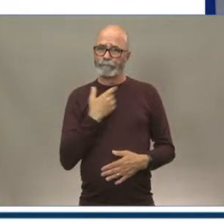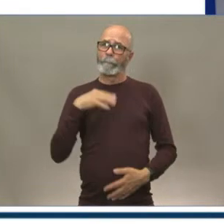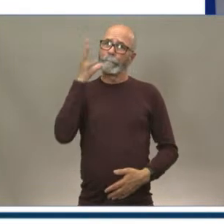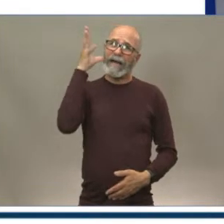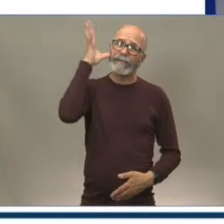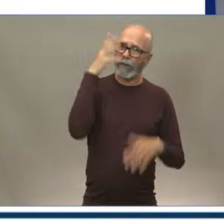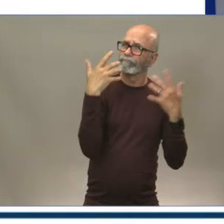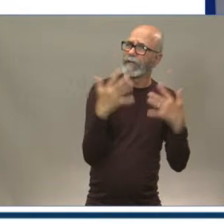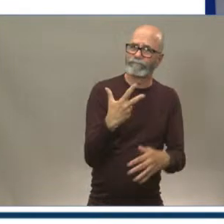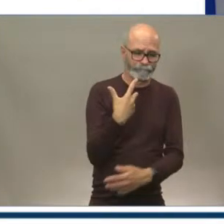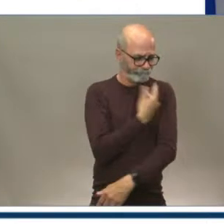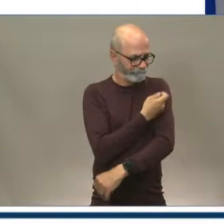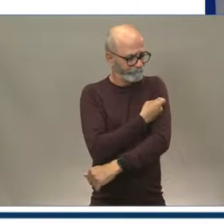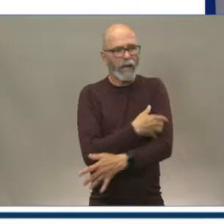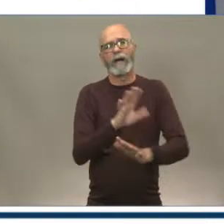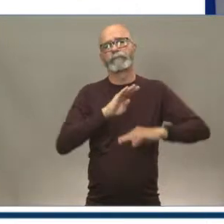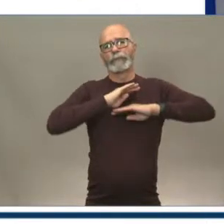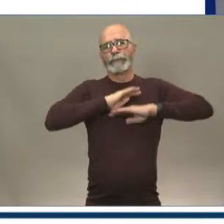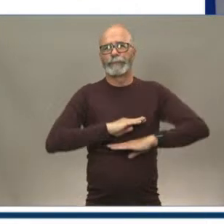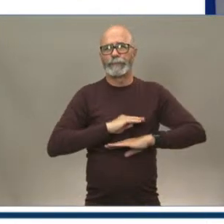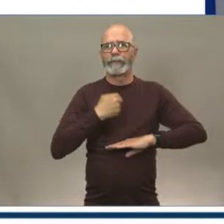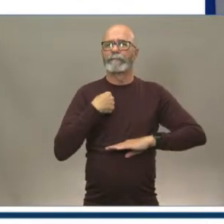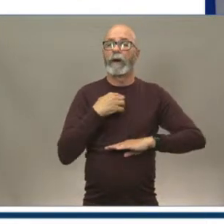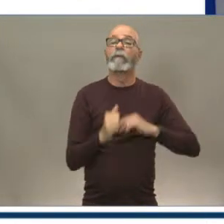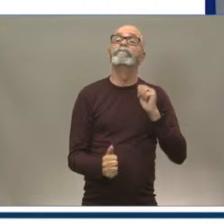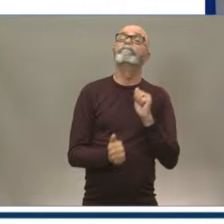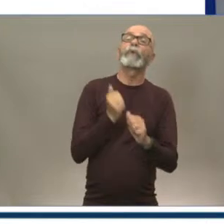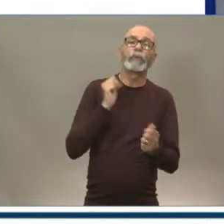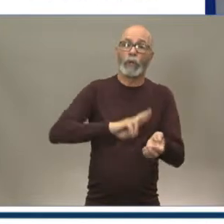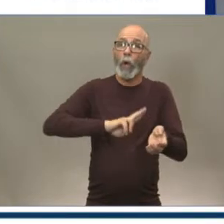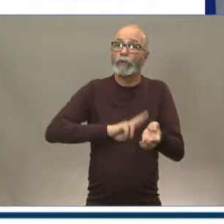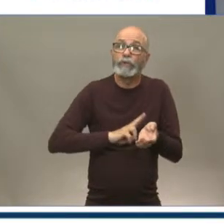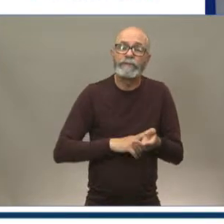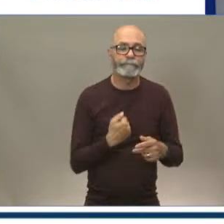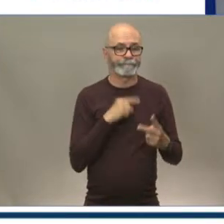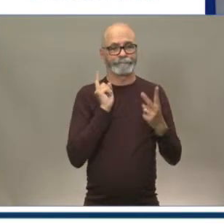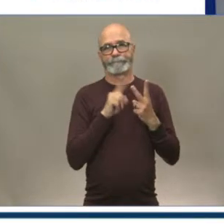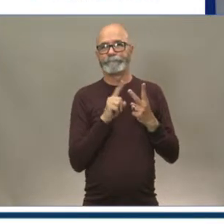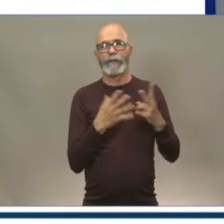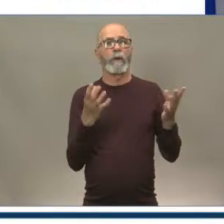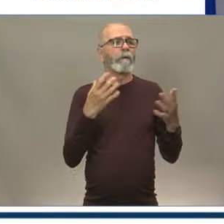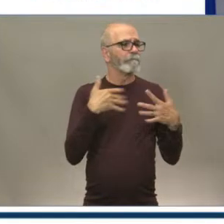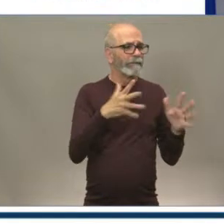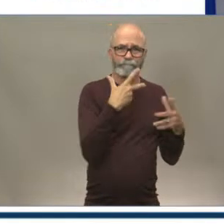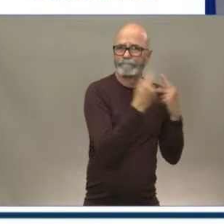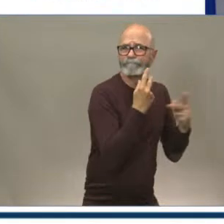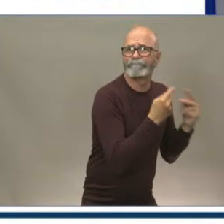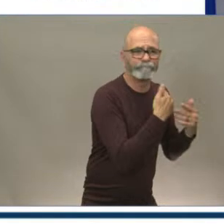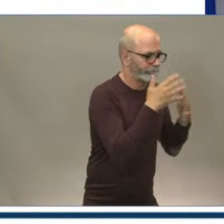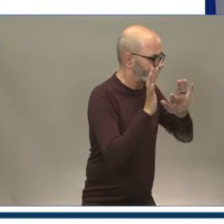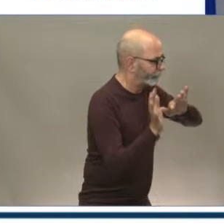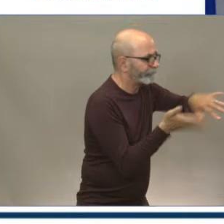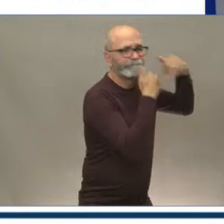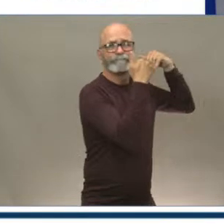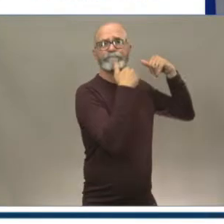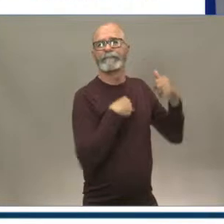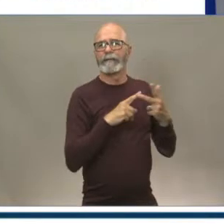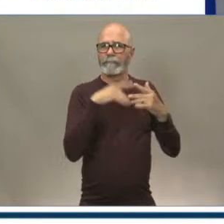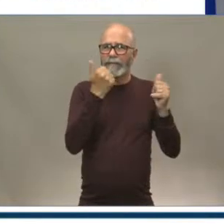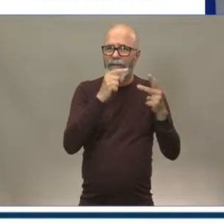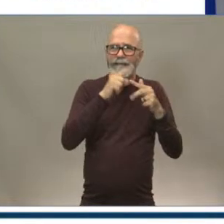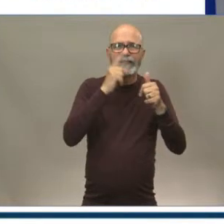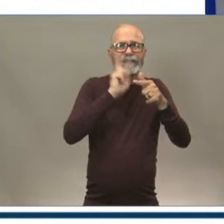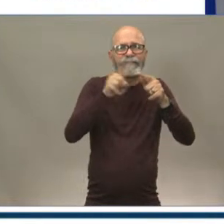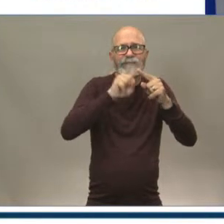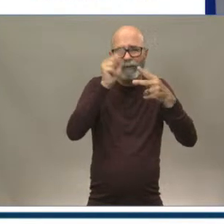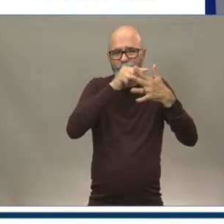We're doing well with nearly all of our long-term care center residents getting their first and second shot. Our rollout plan